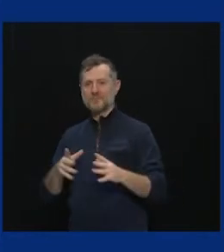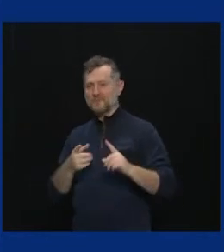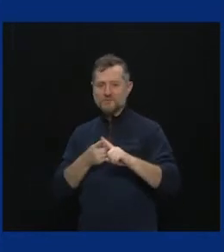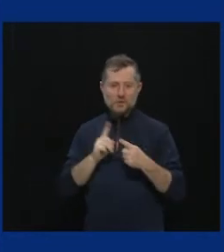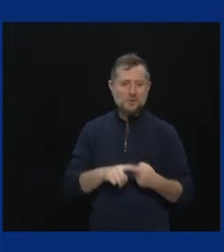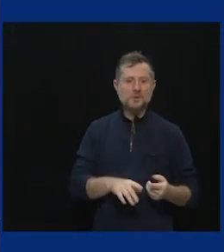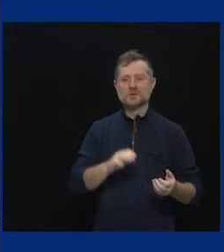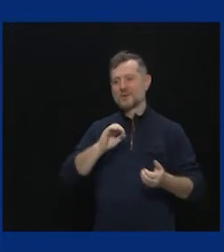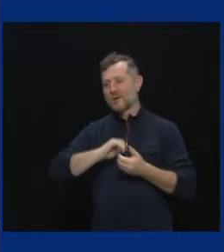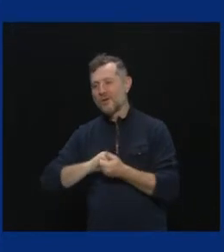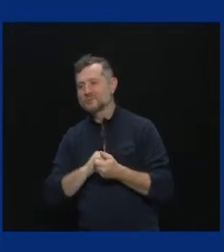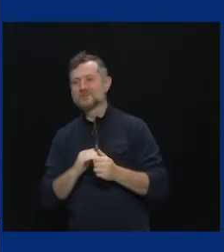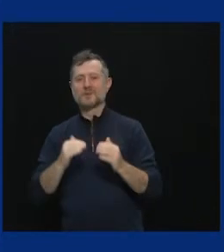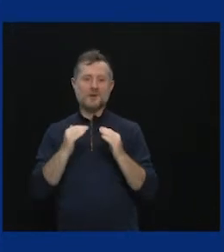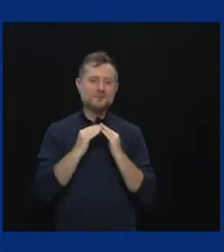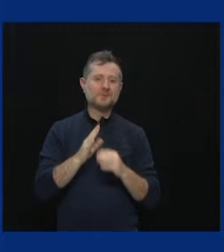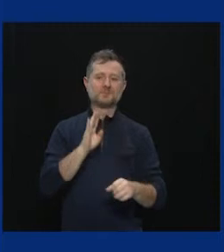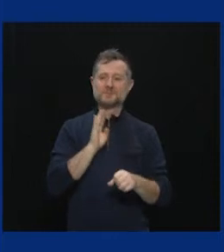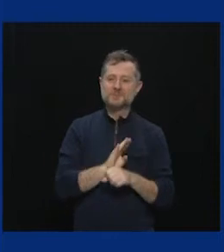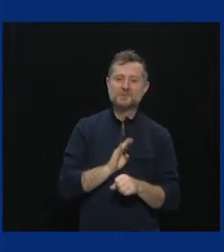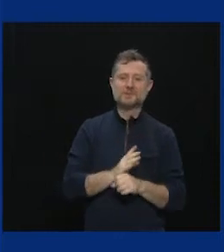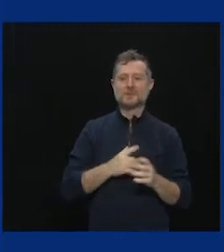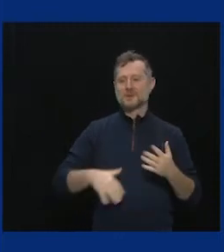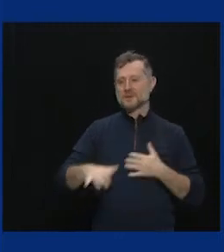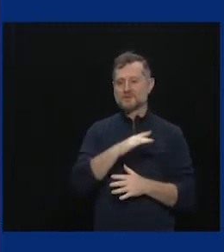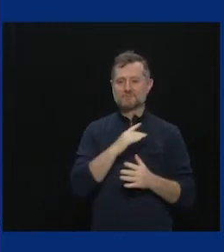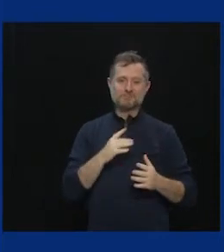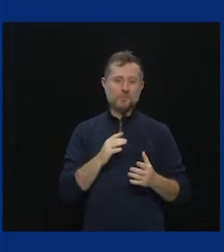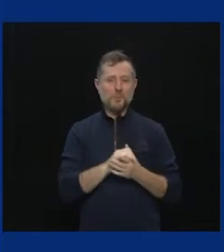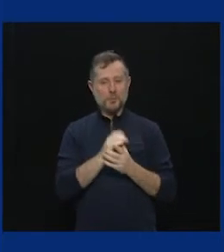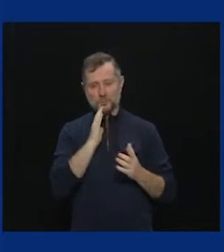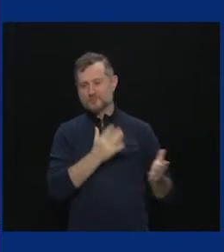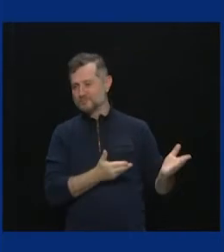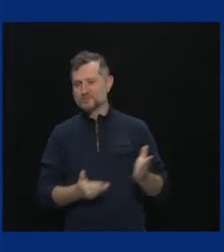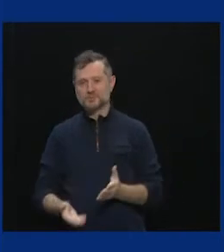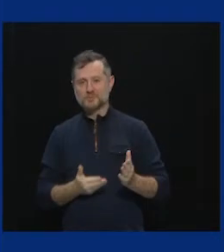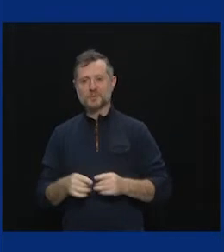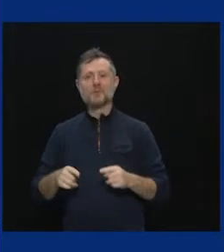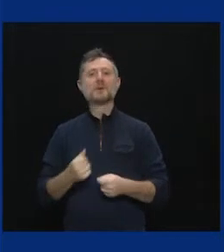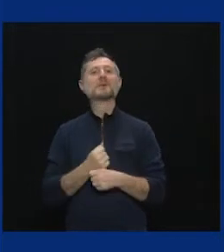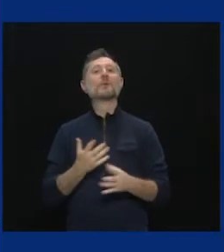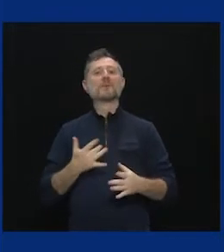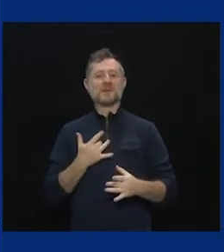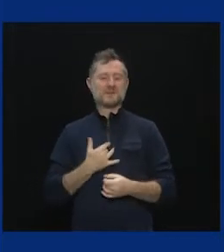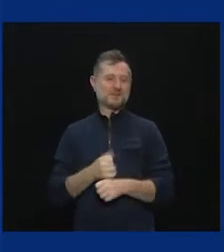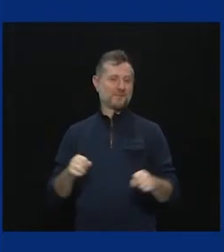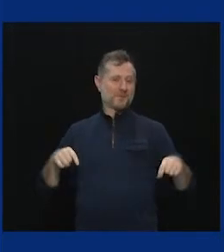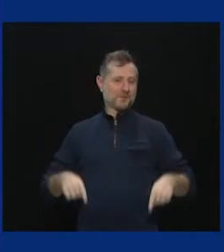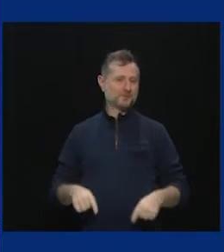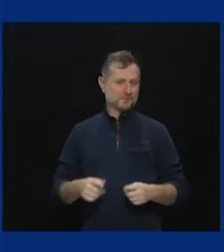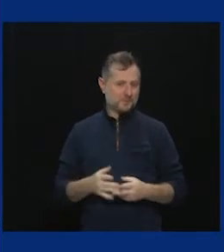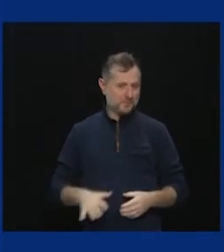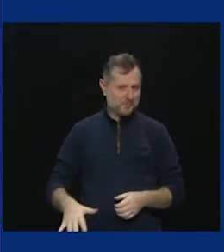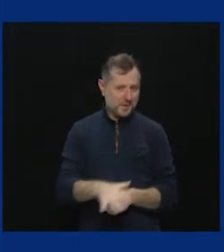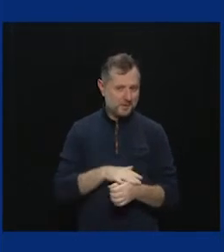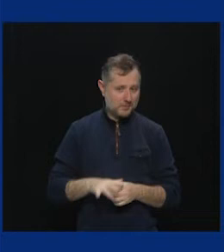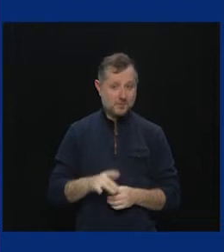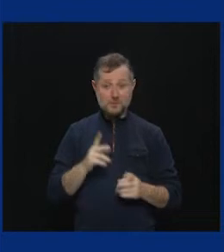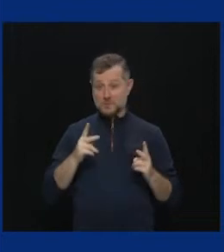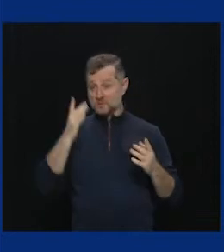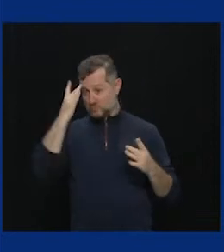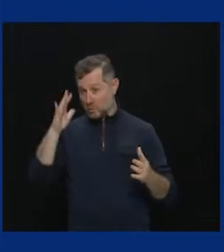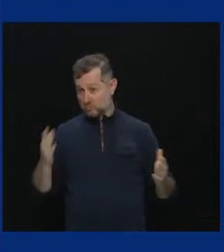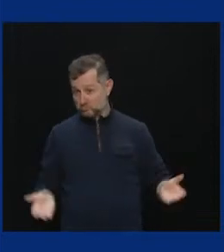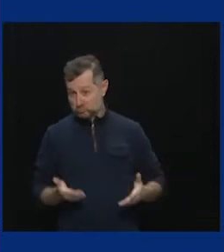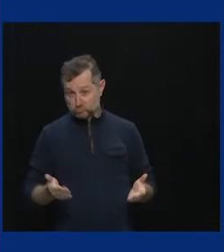business workers, coworkers, industry partners. They're going to want to bring them to the safest place they can. People are smart here in New York. We've